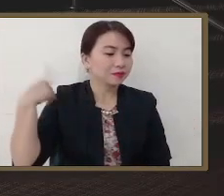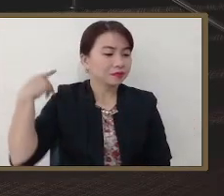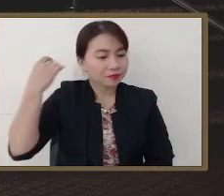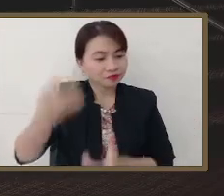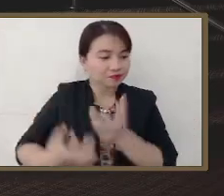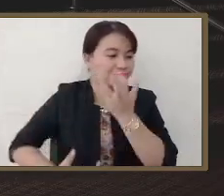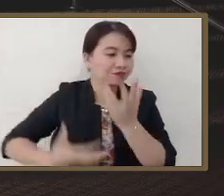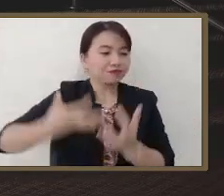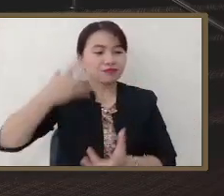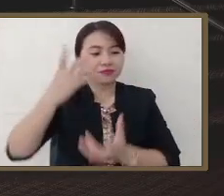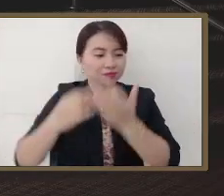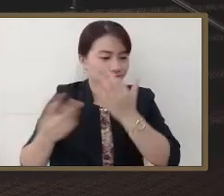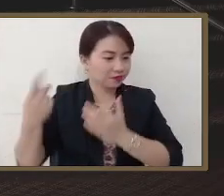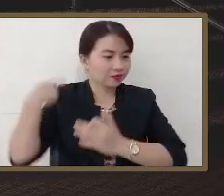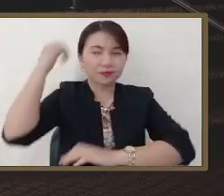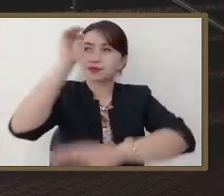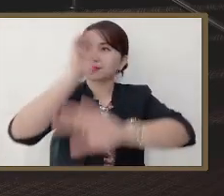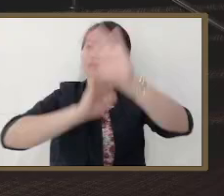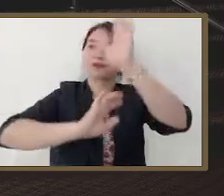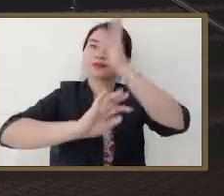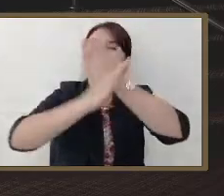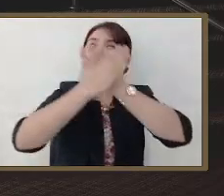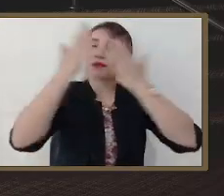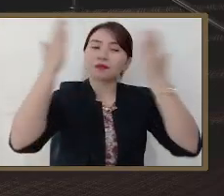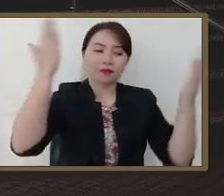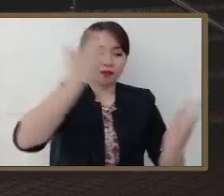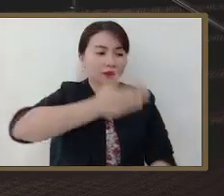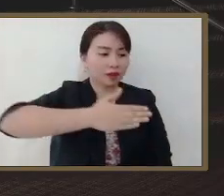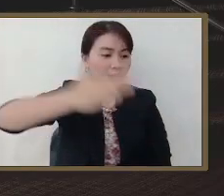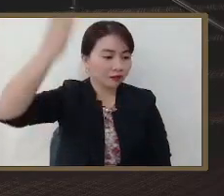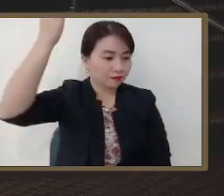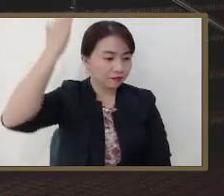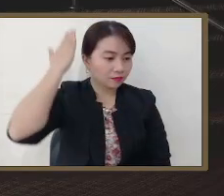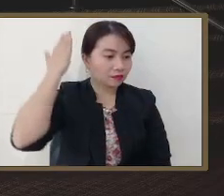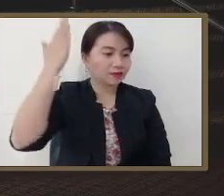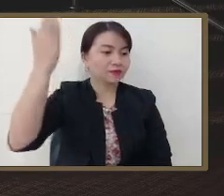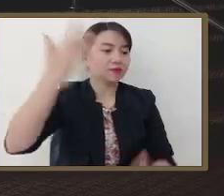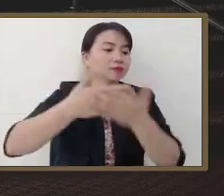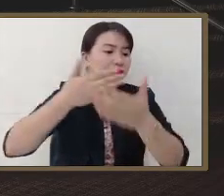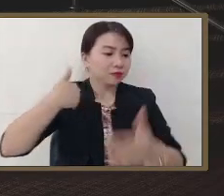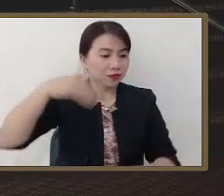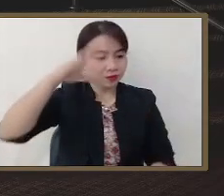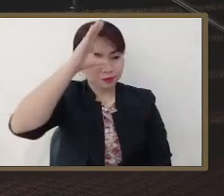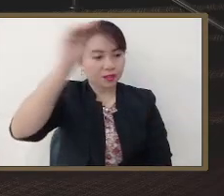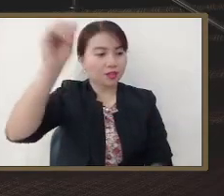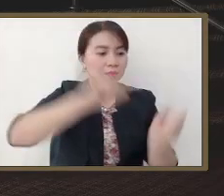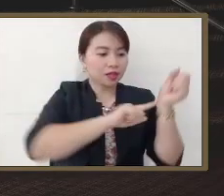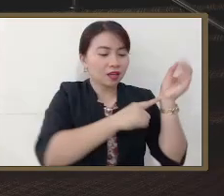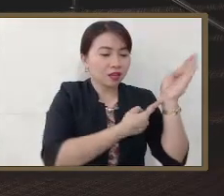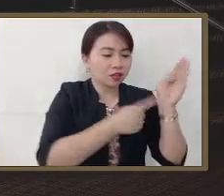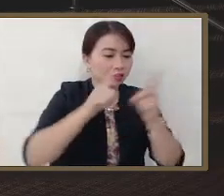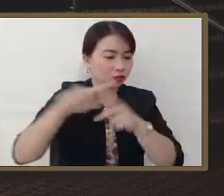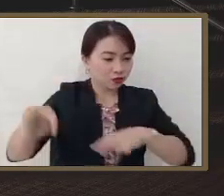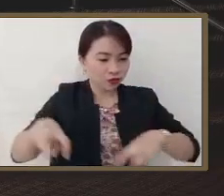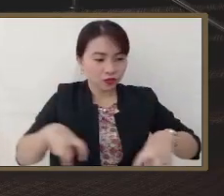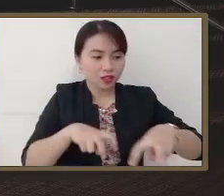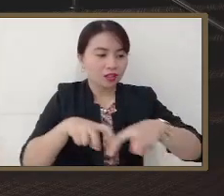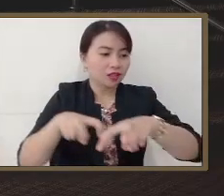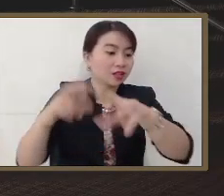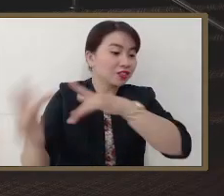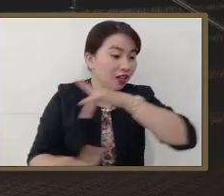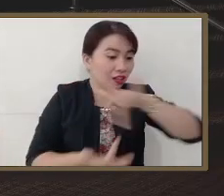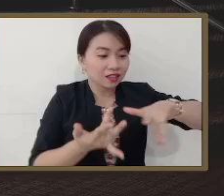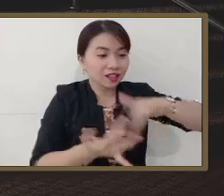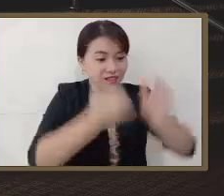there was a hell, there was a heaven above. Before men began to